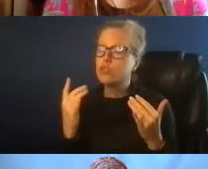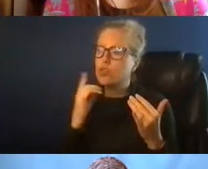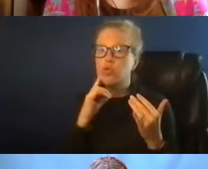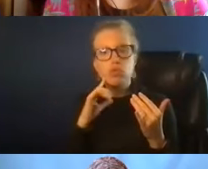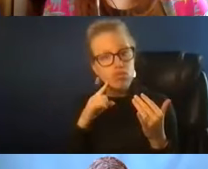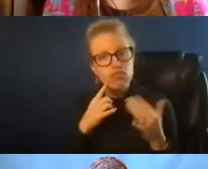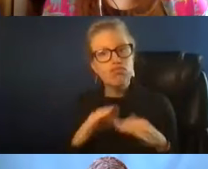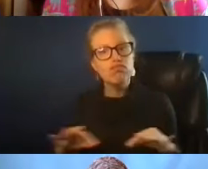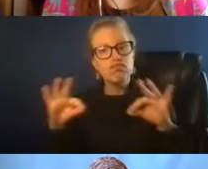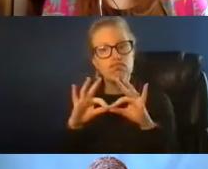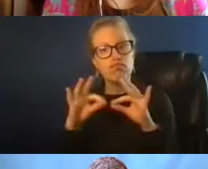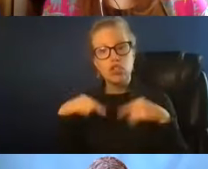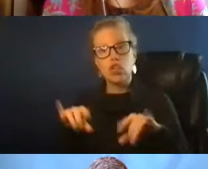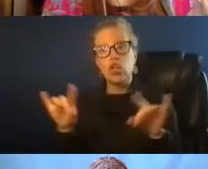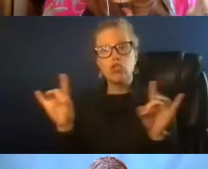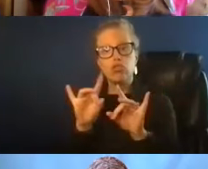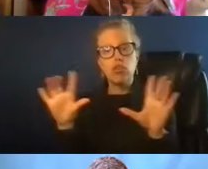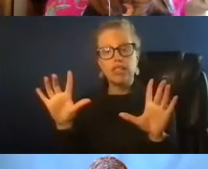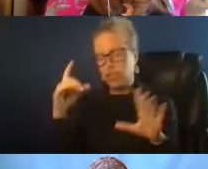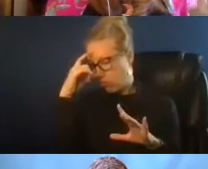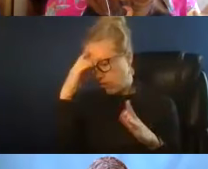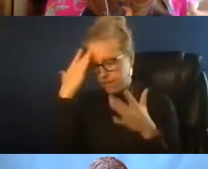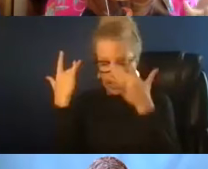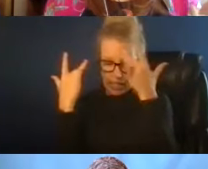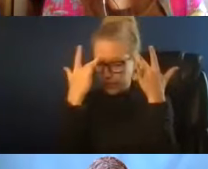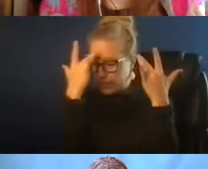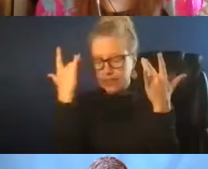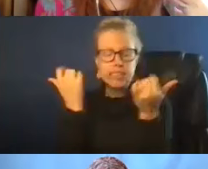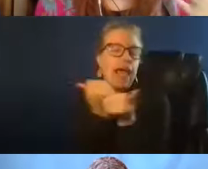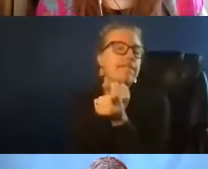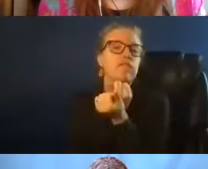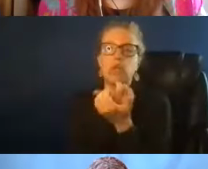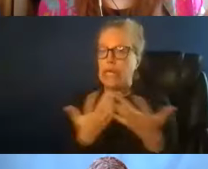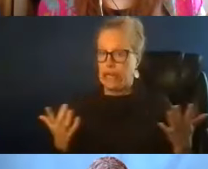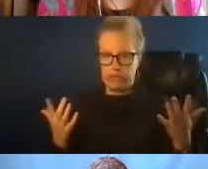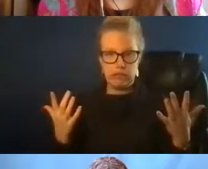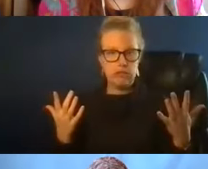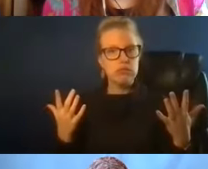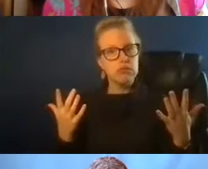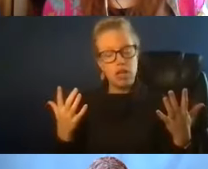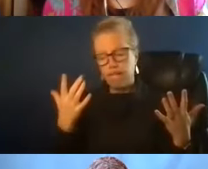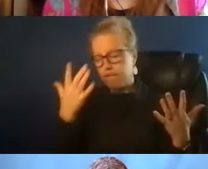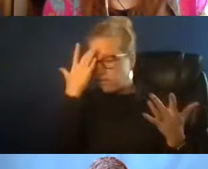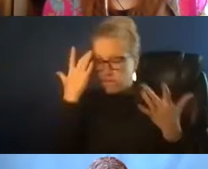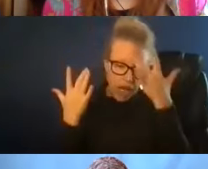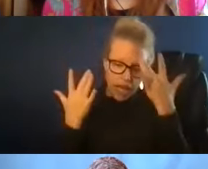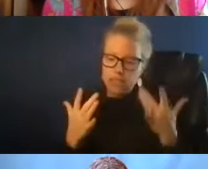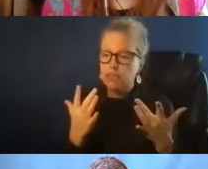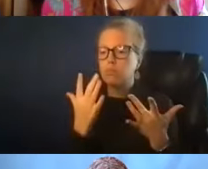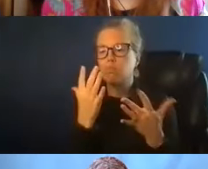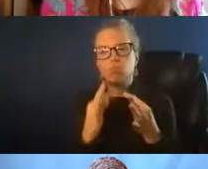are in crisis, your brain forgets everything. Your brain forgets all of those important things